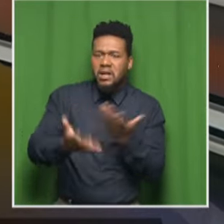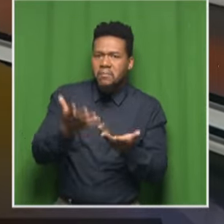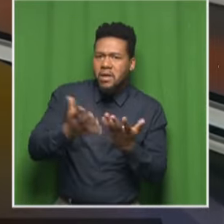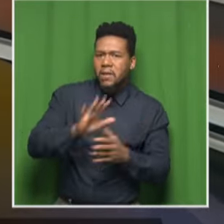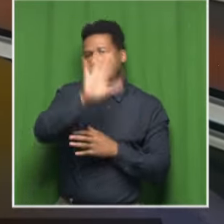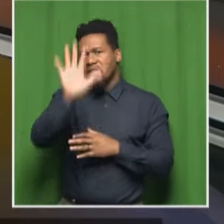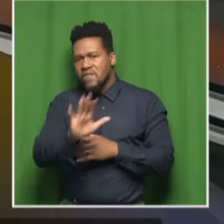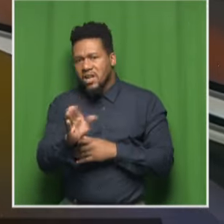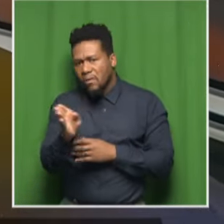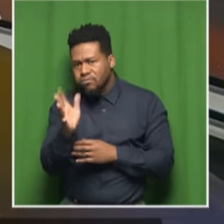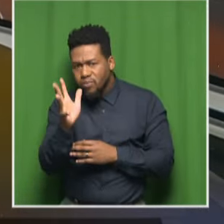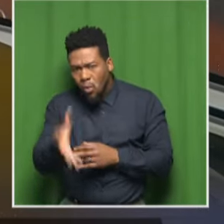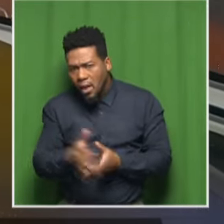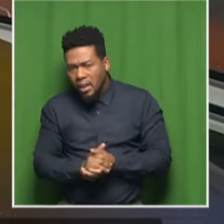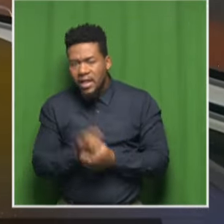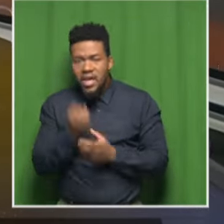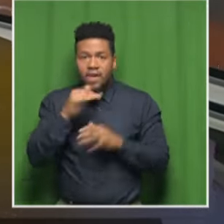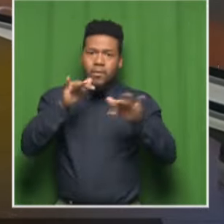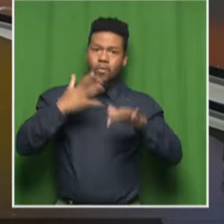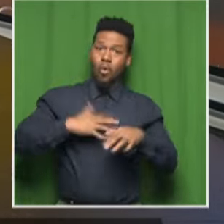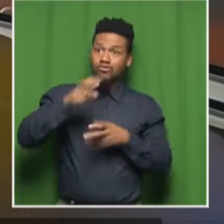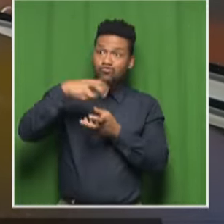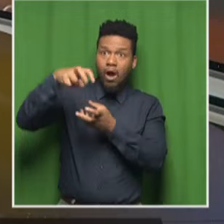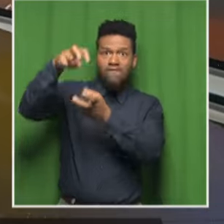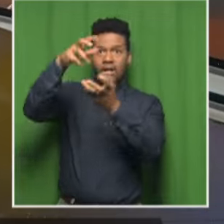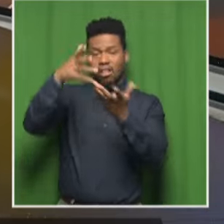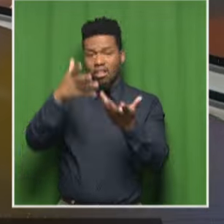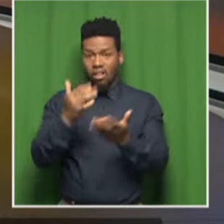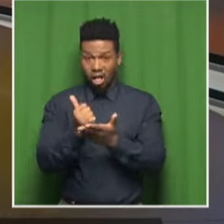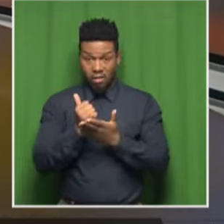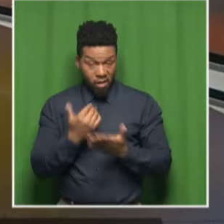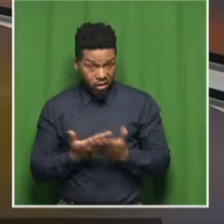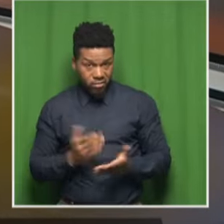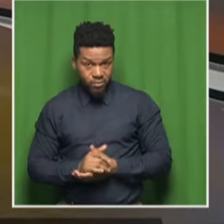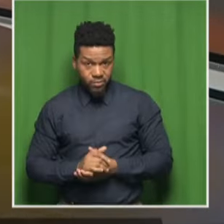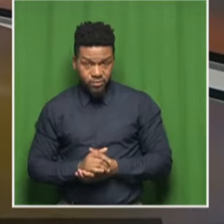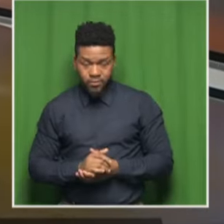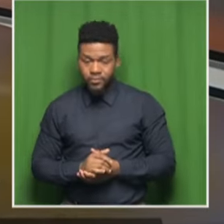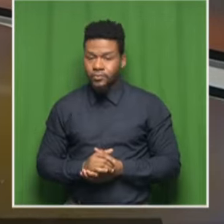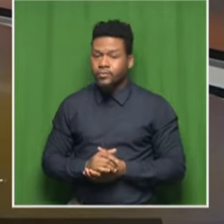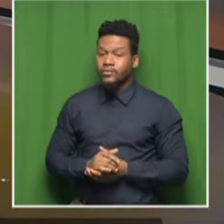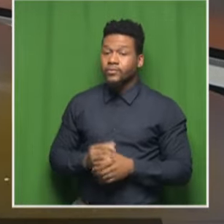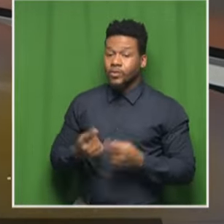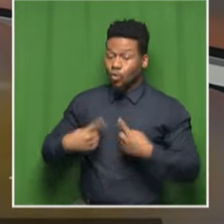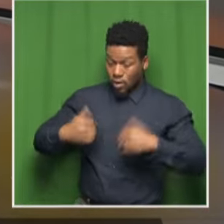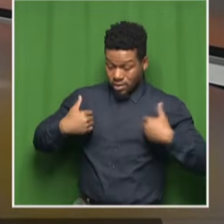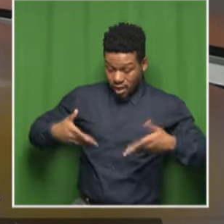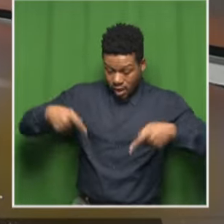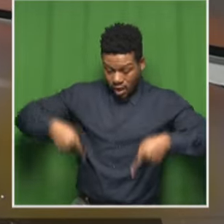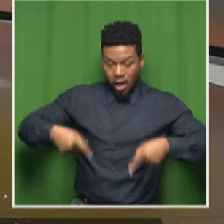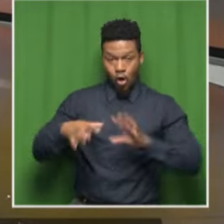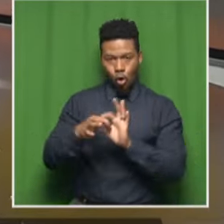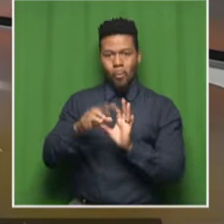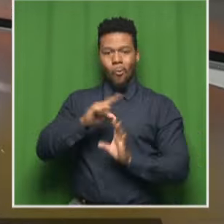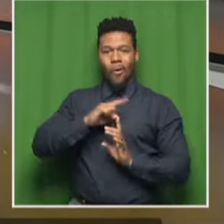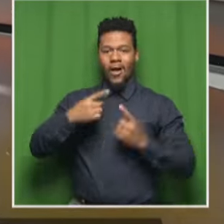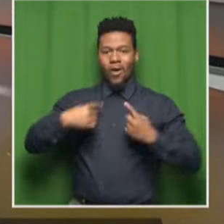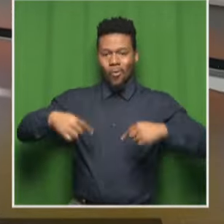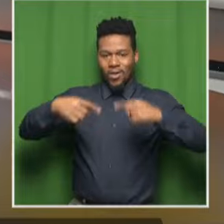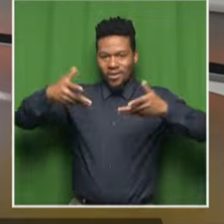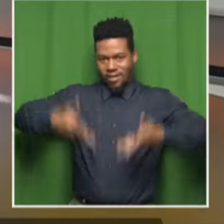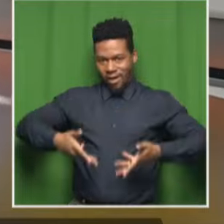well. Yeah. Perhaps people who want to Definitely. travel. Of course, yeah. I think we started off at home because we're here in South Africa. Okay.